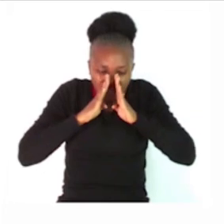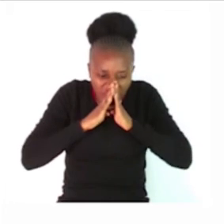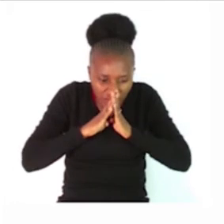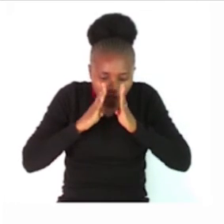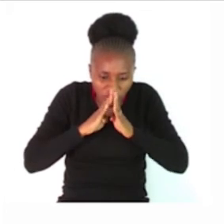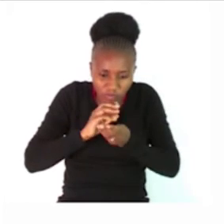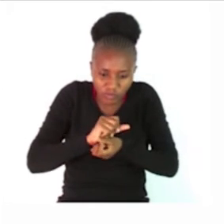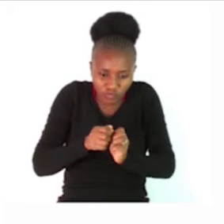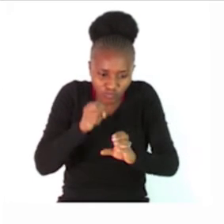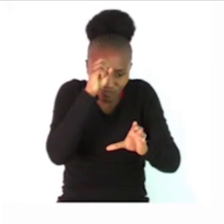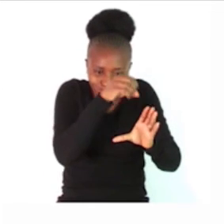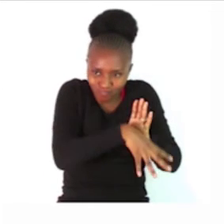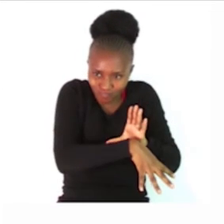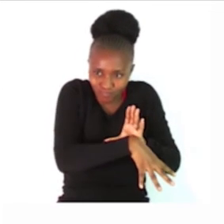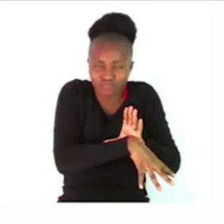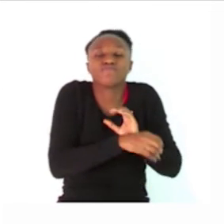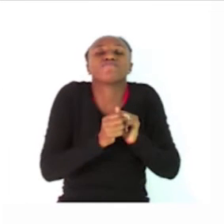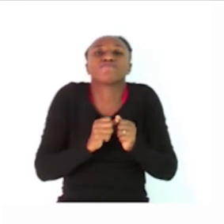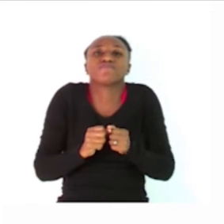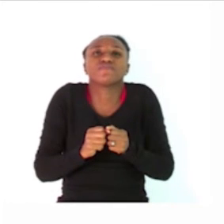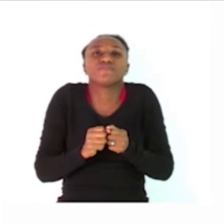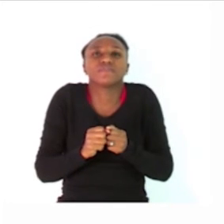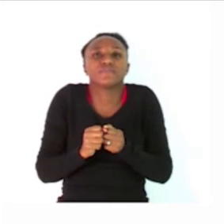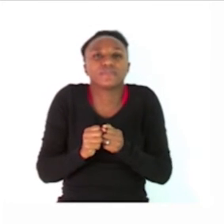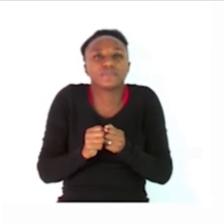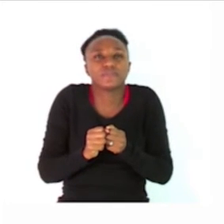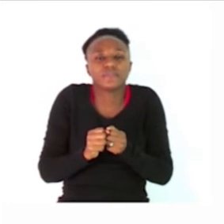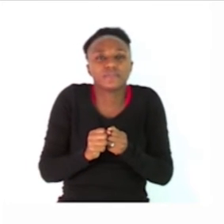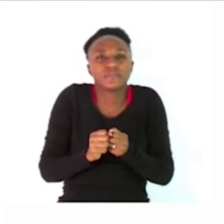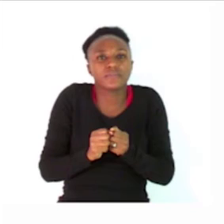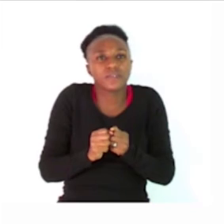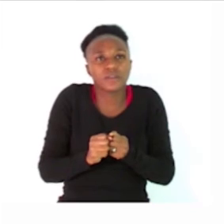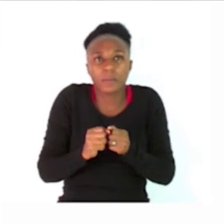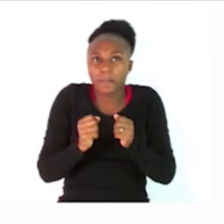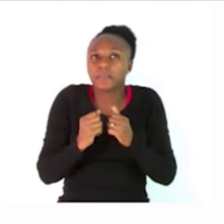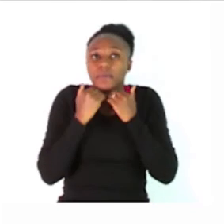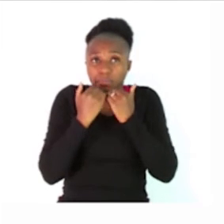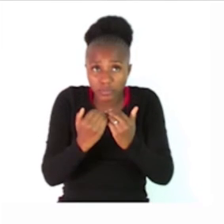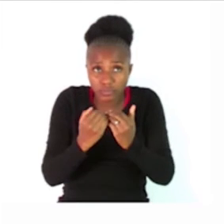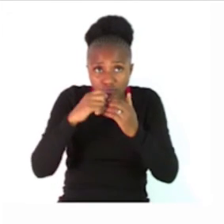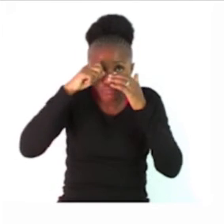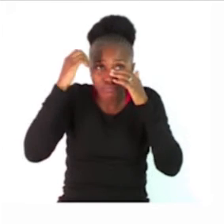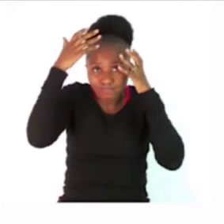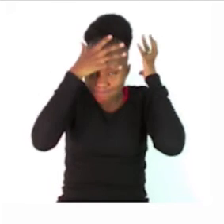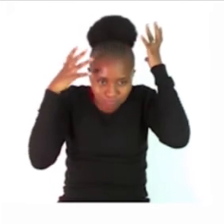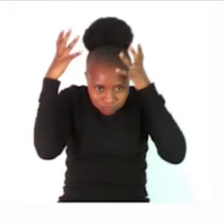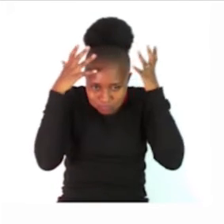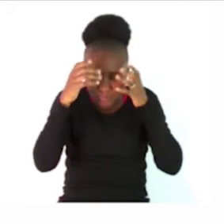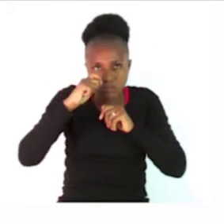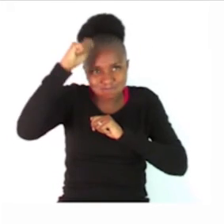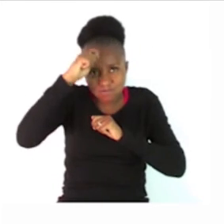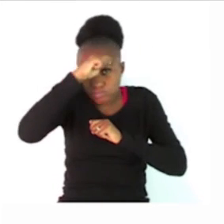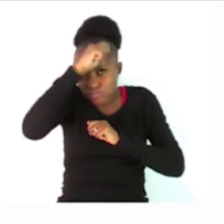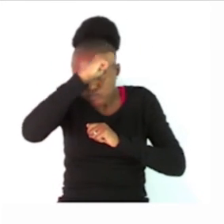germs trapped in the small hairs in your nose. Wash and comb your hair regularly to prevent